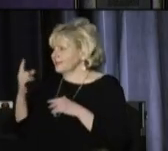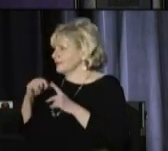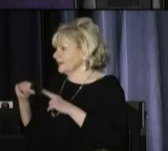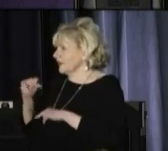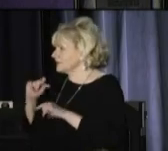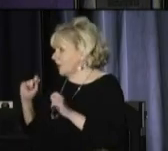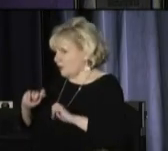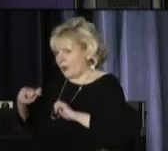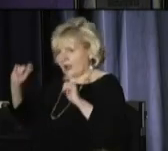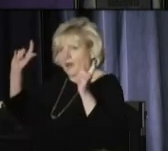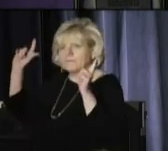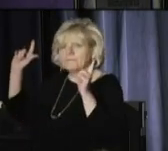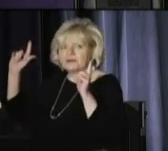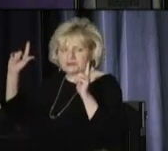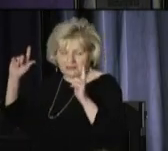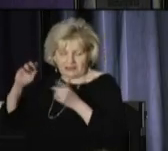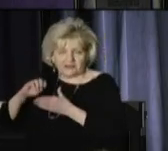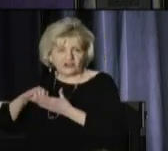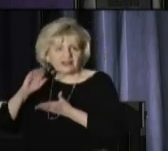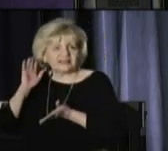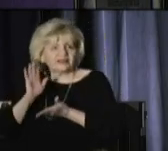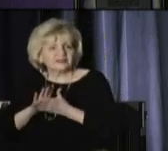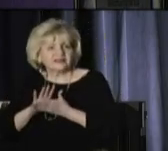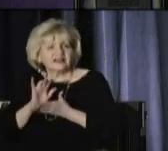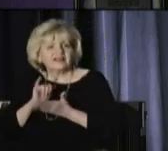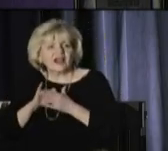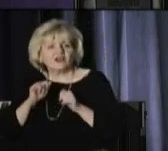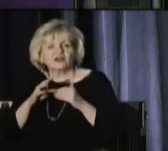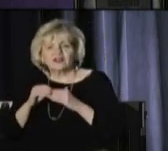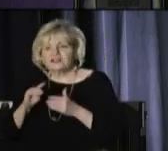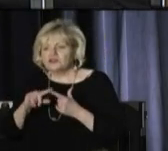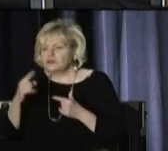wake up with that and I'll, you know, jot that down and that could lead to something.